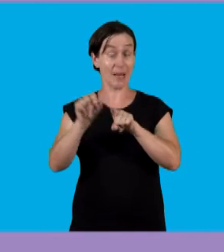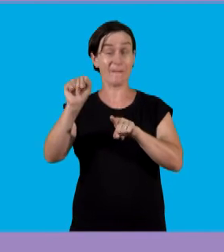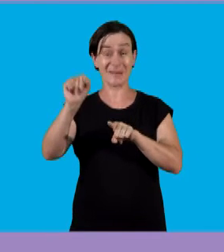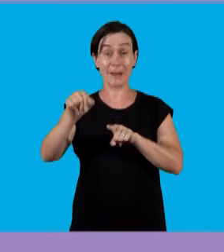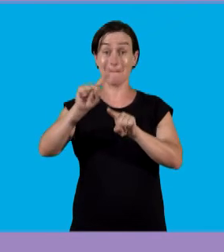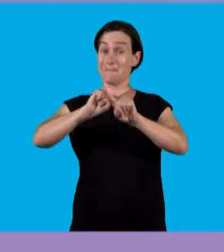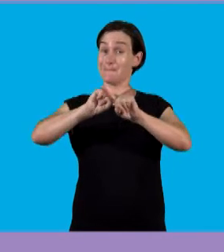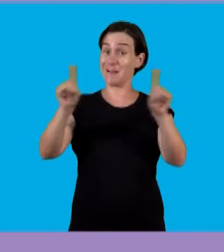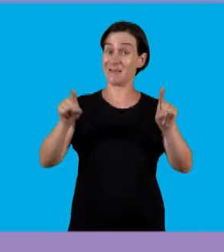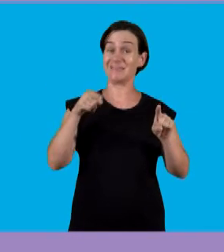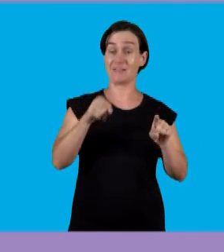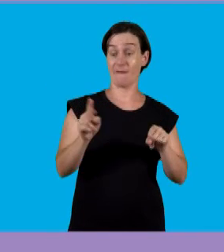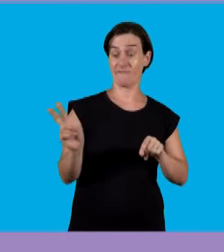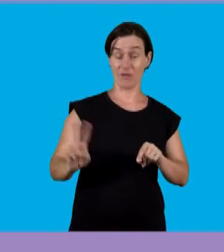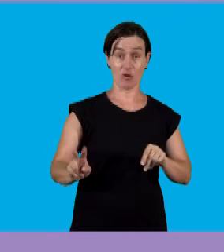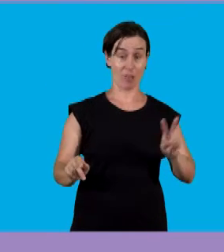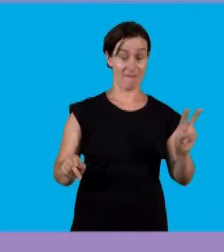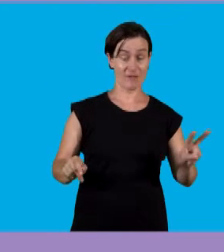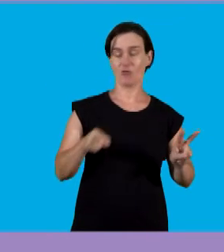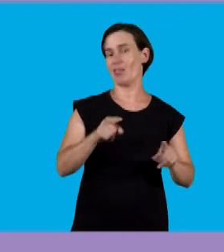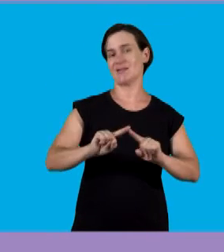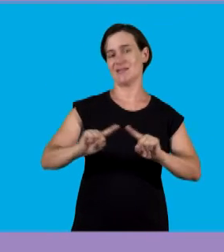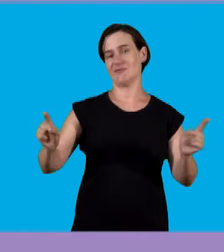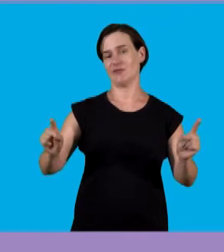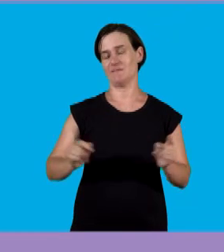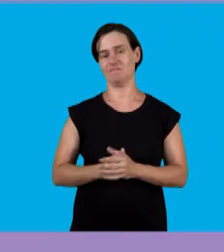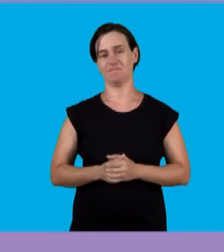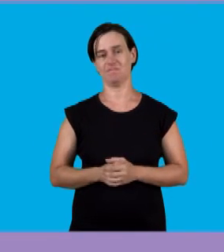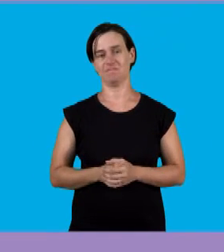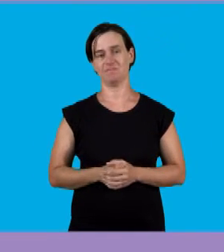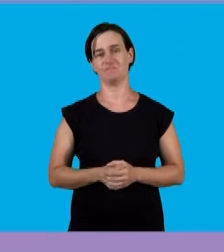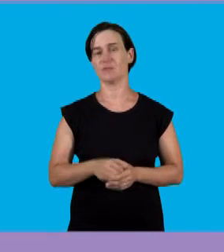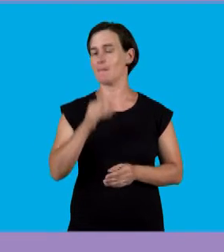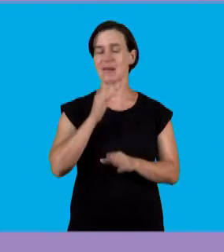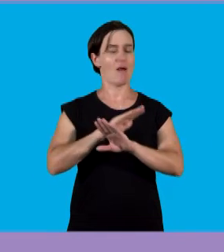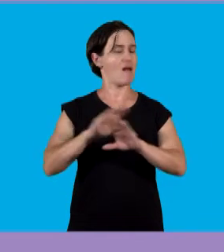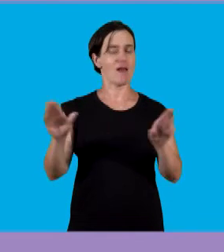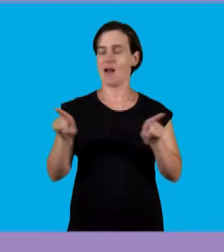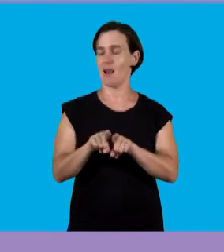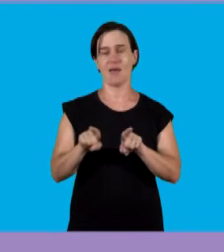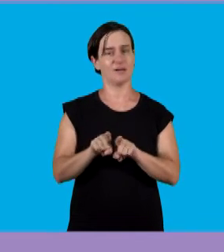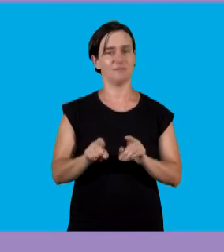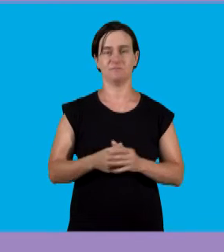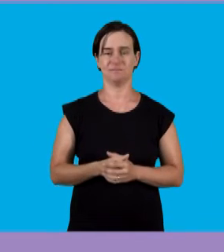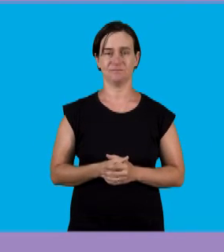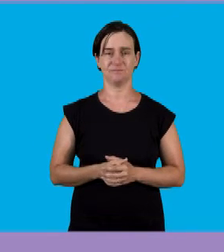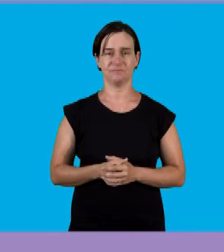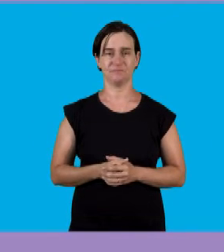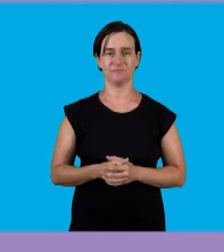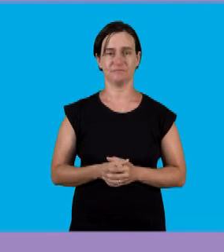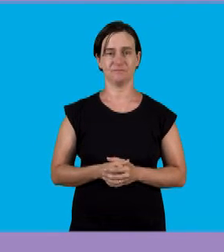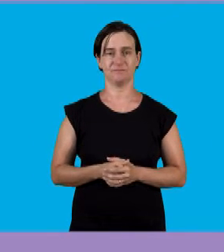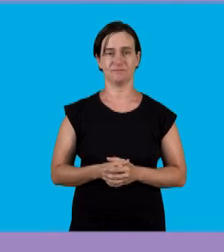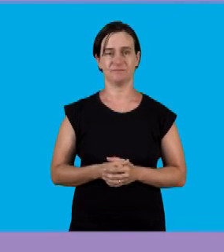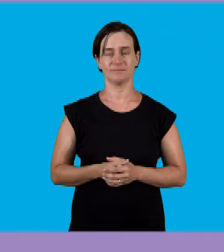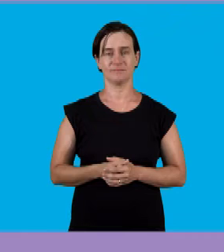is the same, yes, but we can see that the variables are not the same. So these ones are